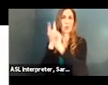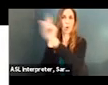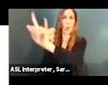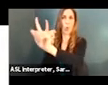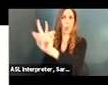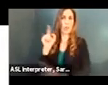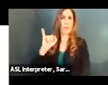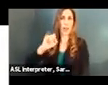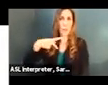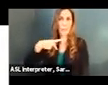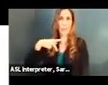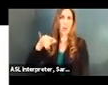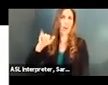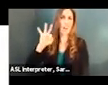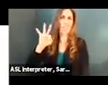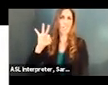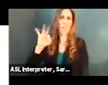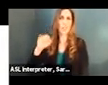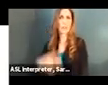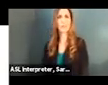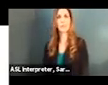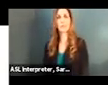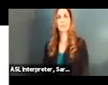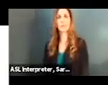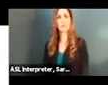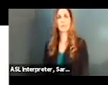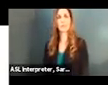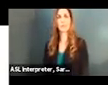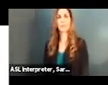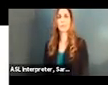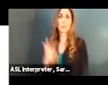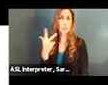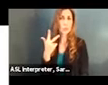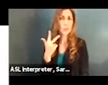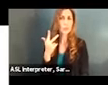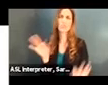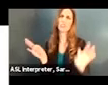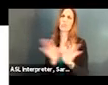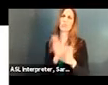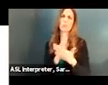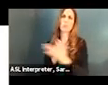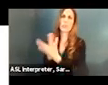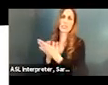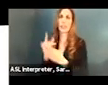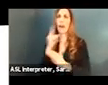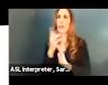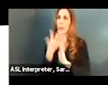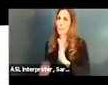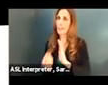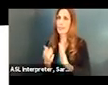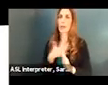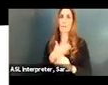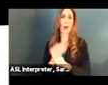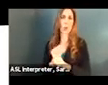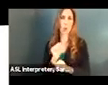the IEP or IFSP. So these are really three such important pieces that I think was missing in my work